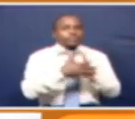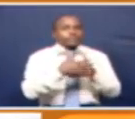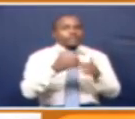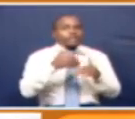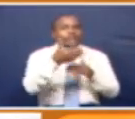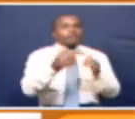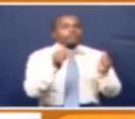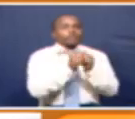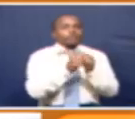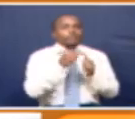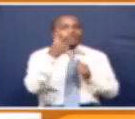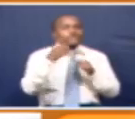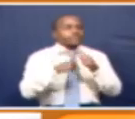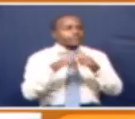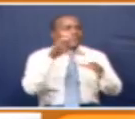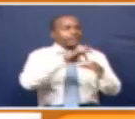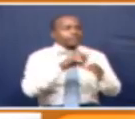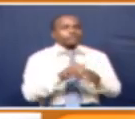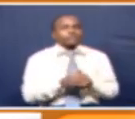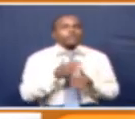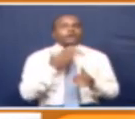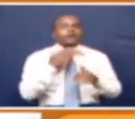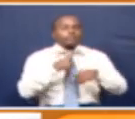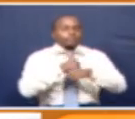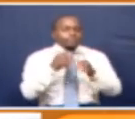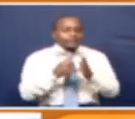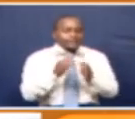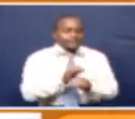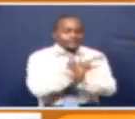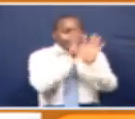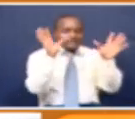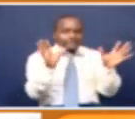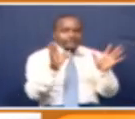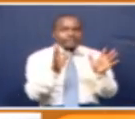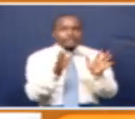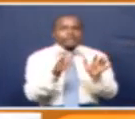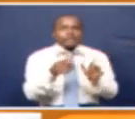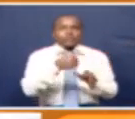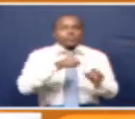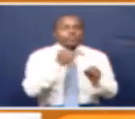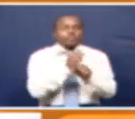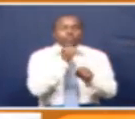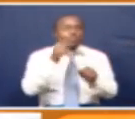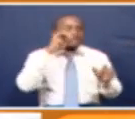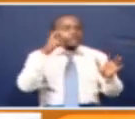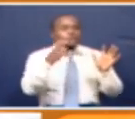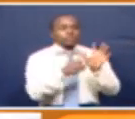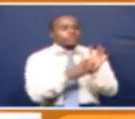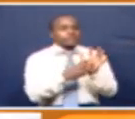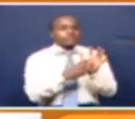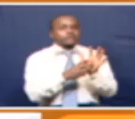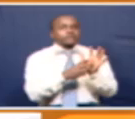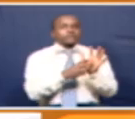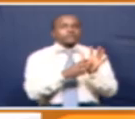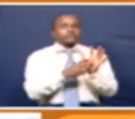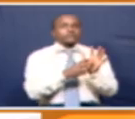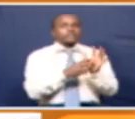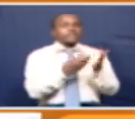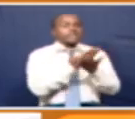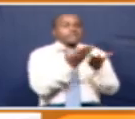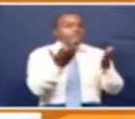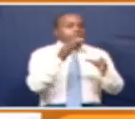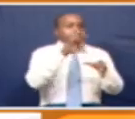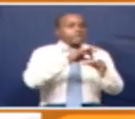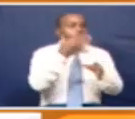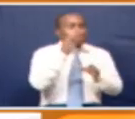election. I want to make it very categorical that we don't recognize any purported election of